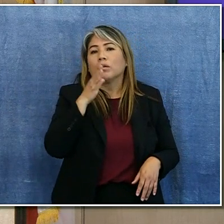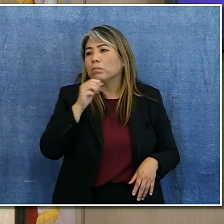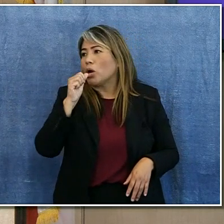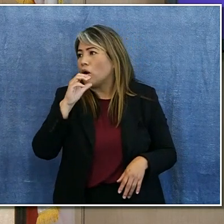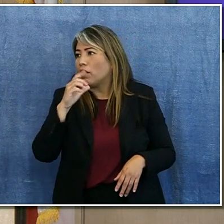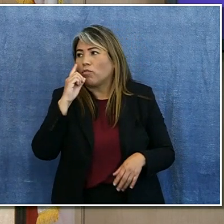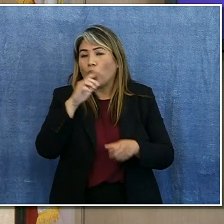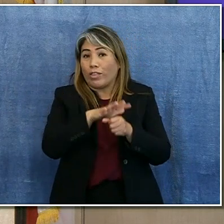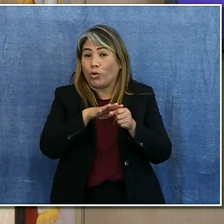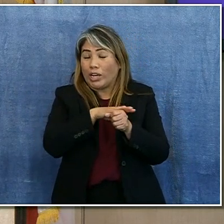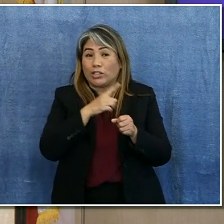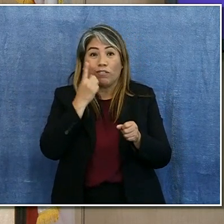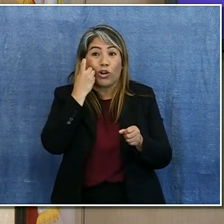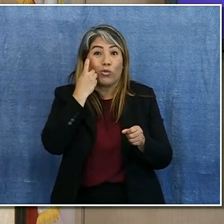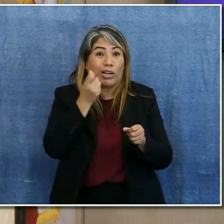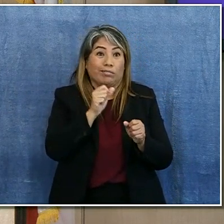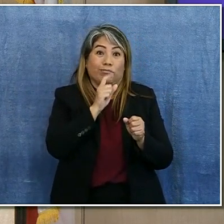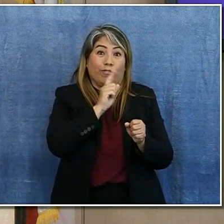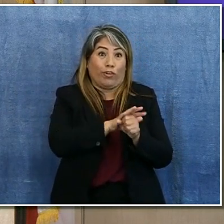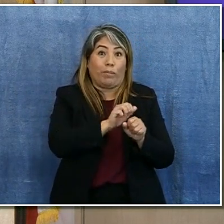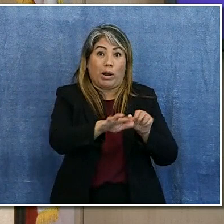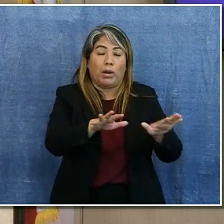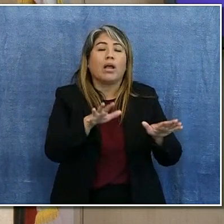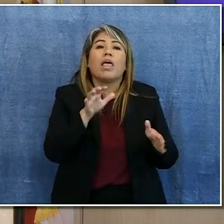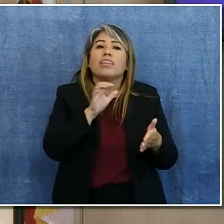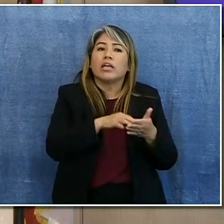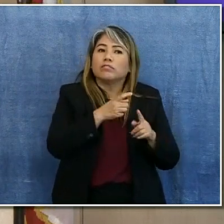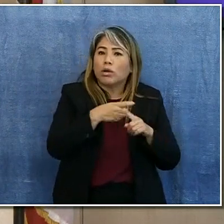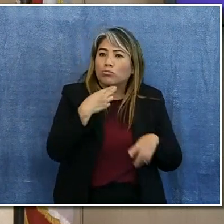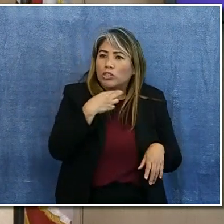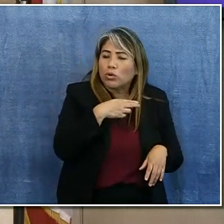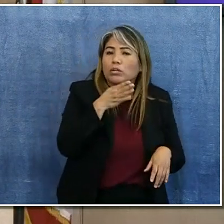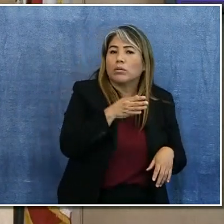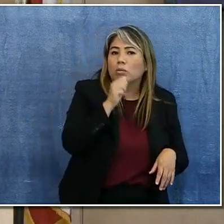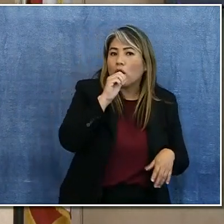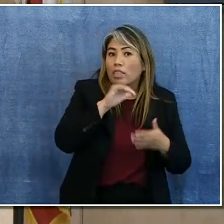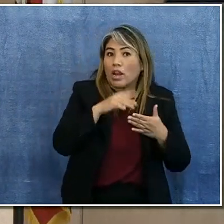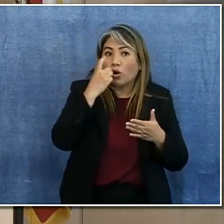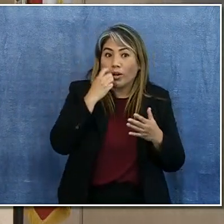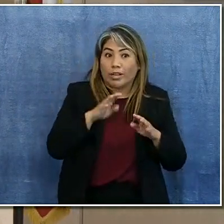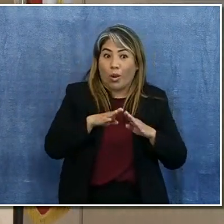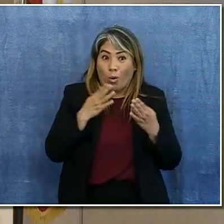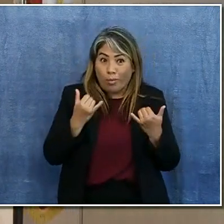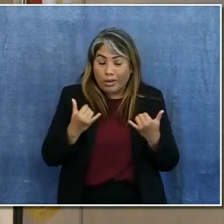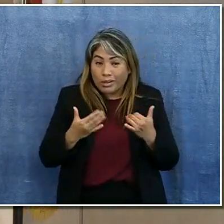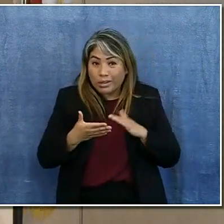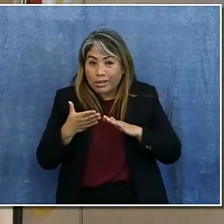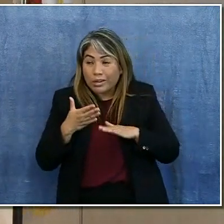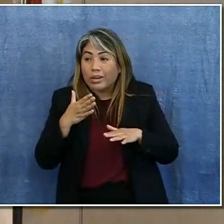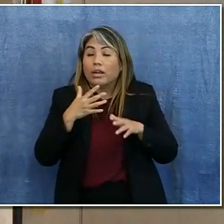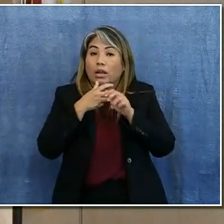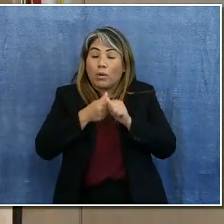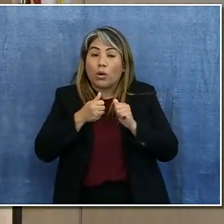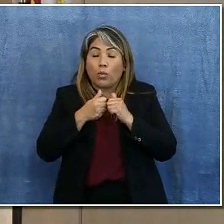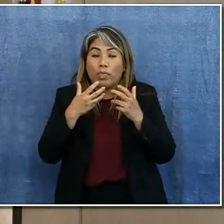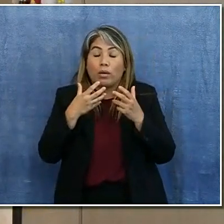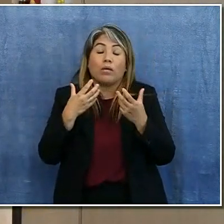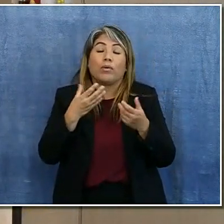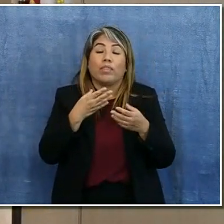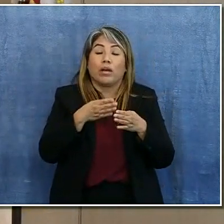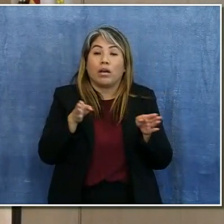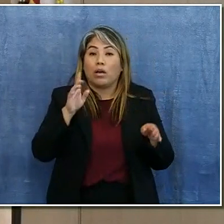of recently confirmed outbreaks. Are those from restaurants and or bars that are currently open and operating in compliance with the public health